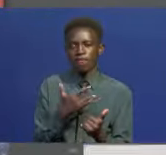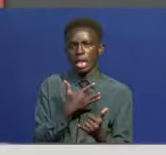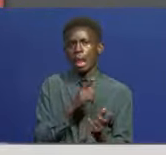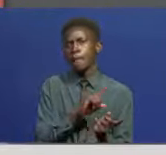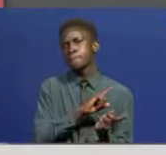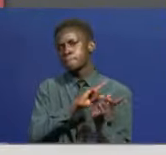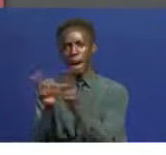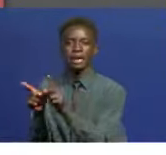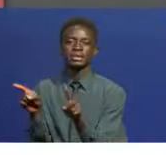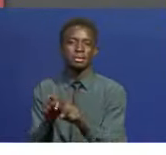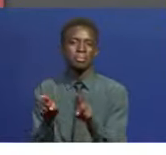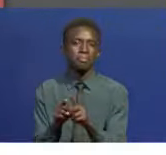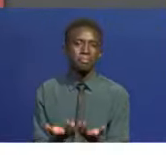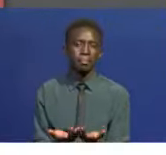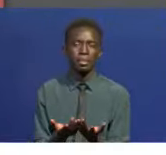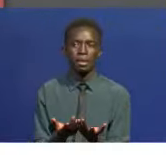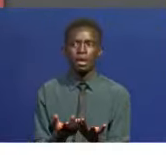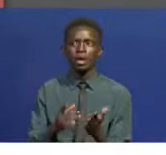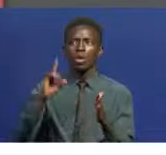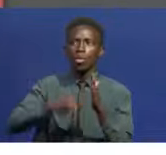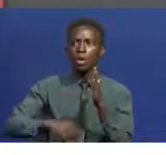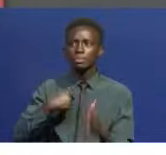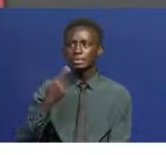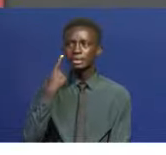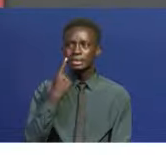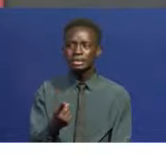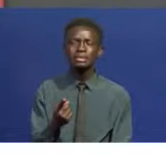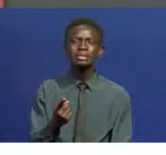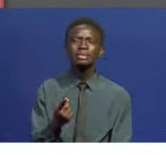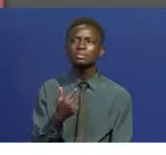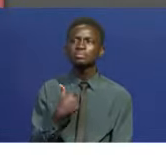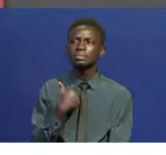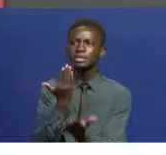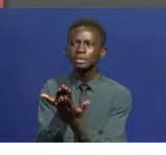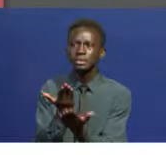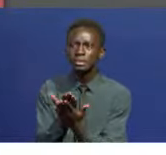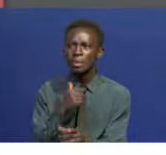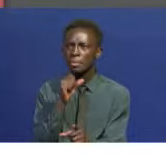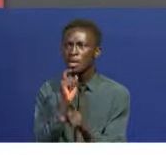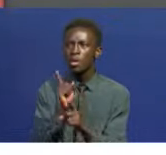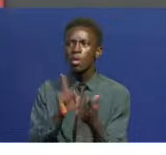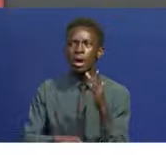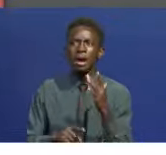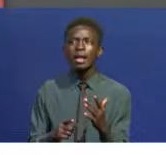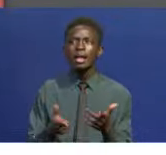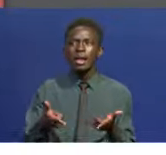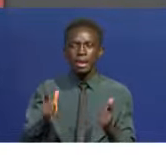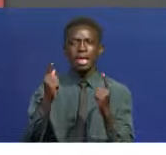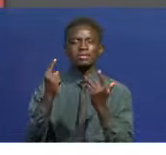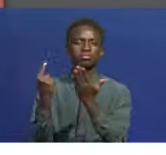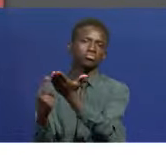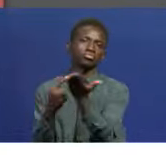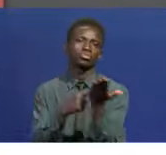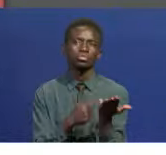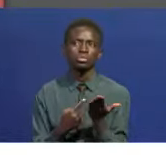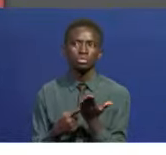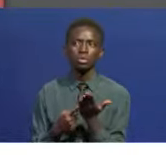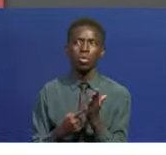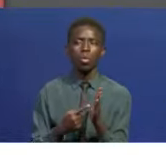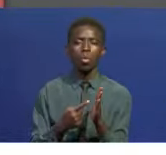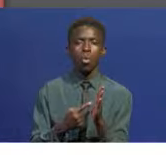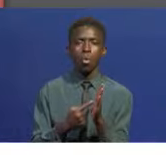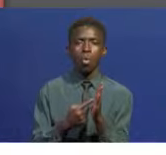here, including employers and whatever, and the consumers, let's have a discussion. But you know, what we are talking here is not what